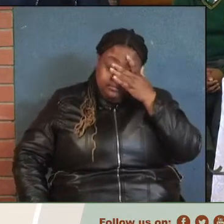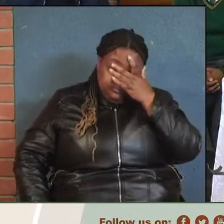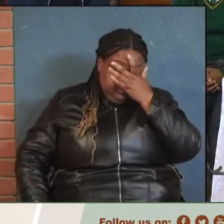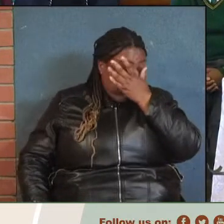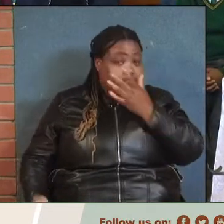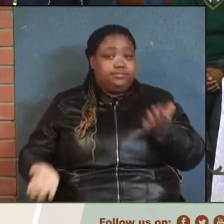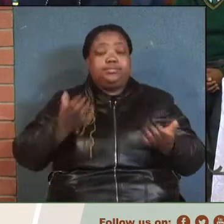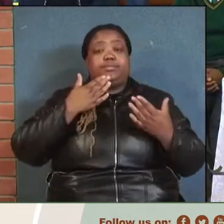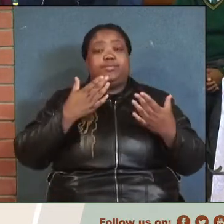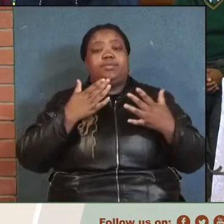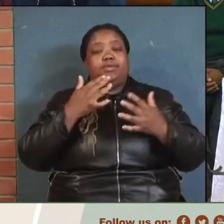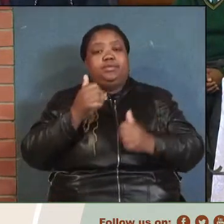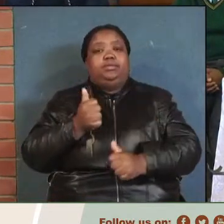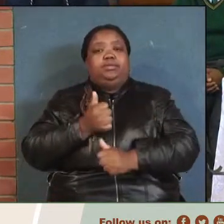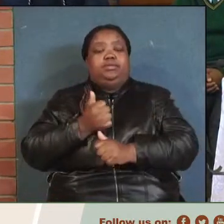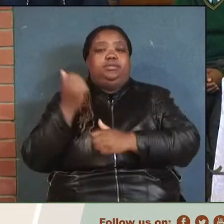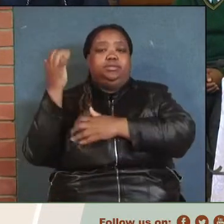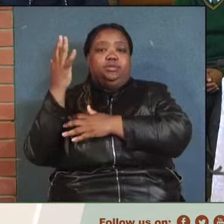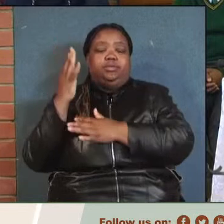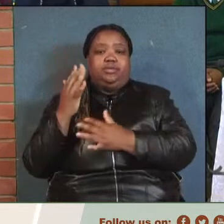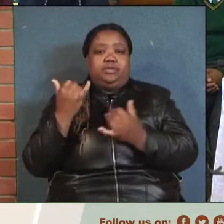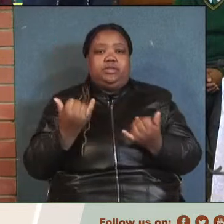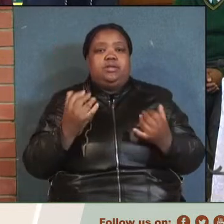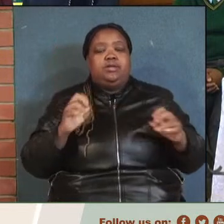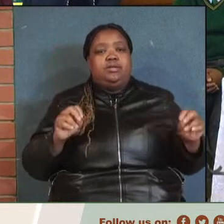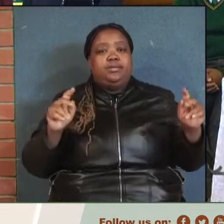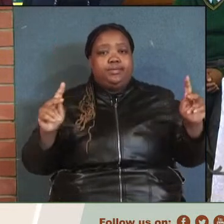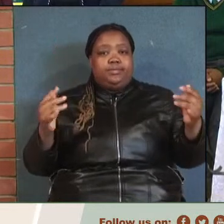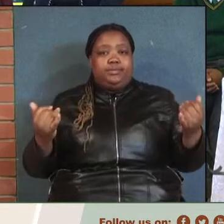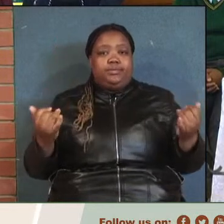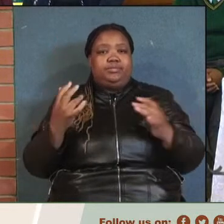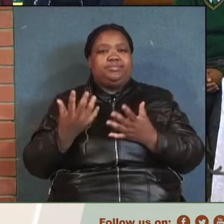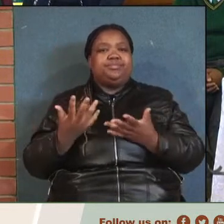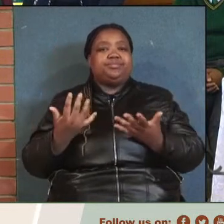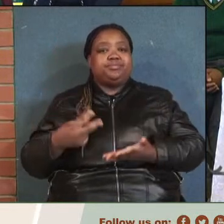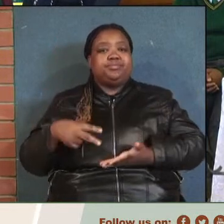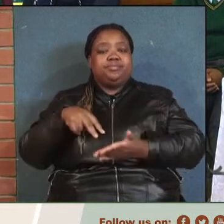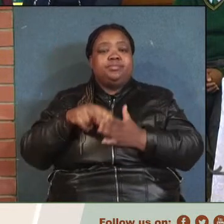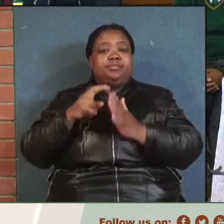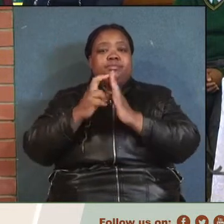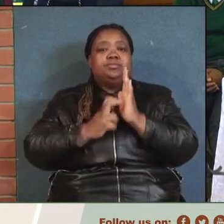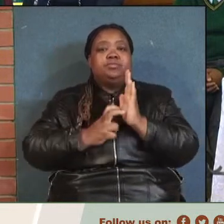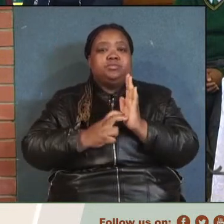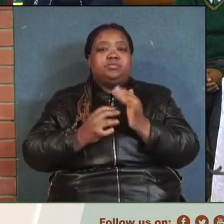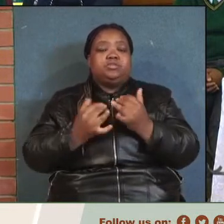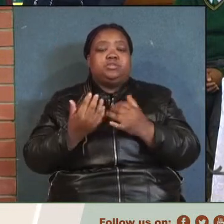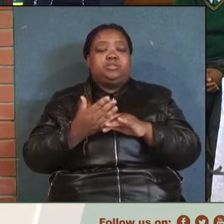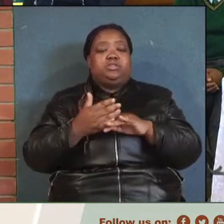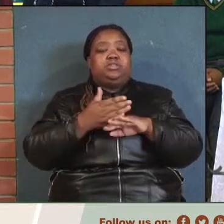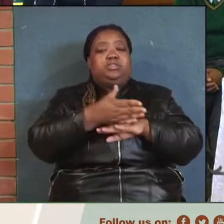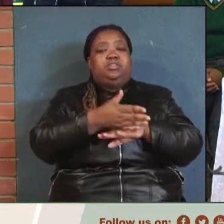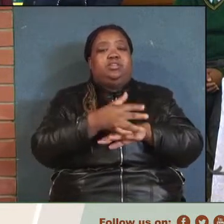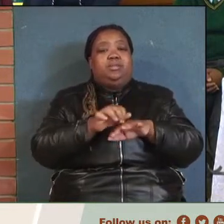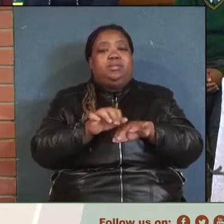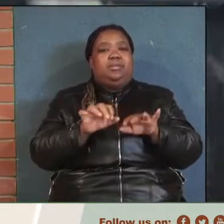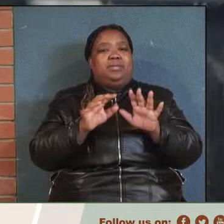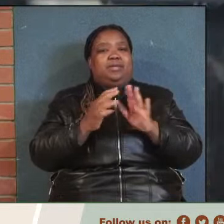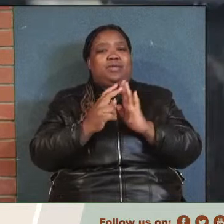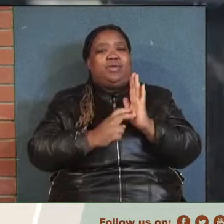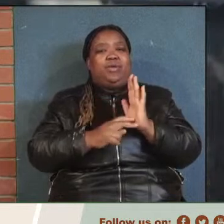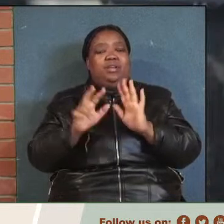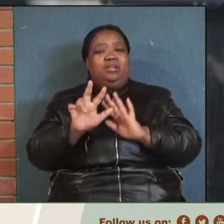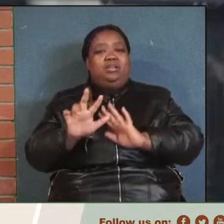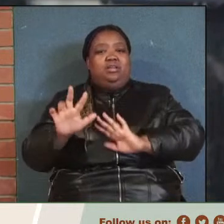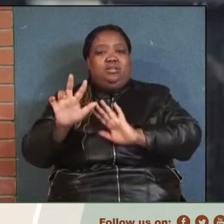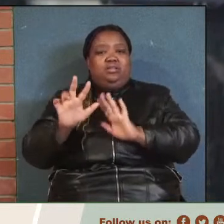Thank you, Deputy Speaker, for this opportunity. I'm rising on Rule 77 on interruption, Rule 88, actually, on